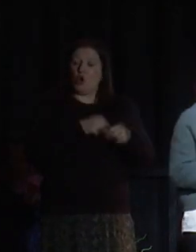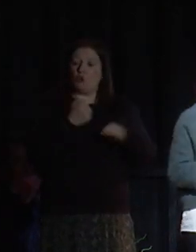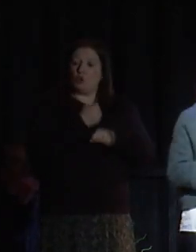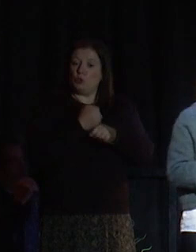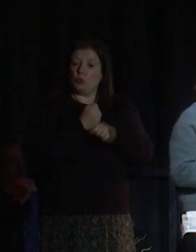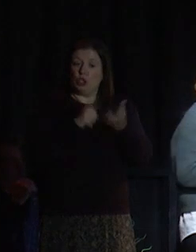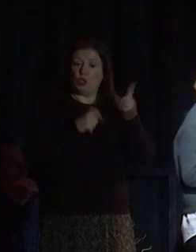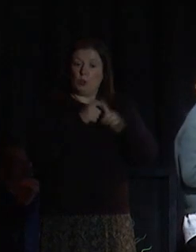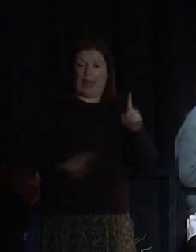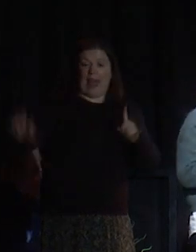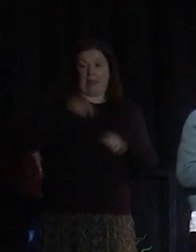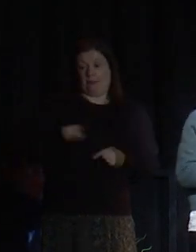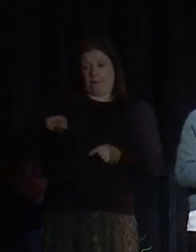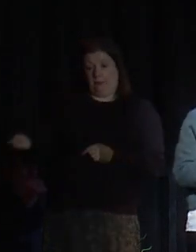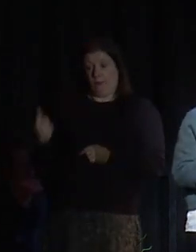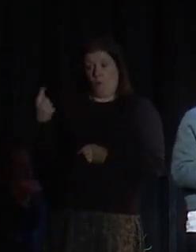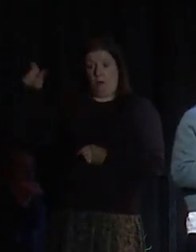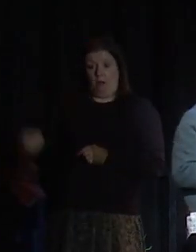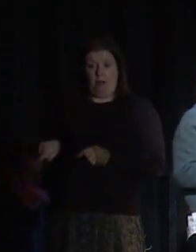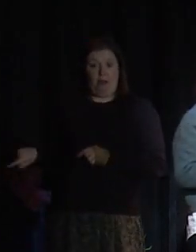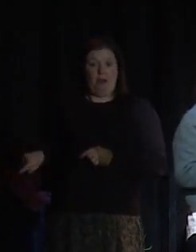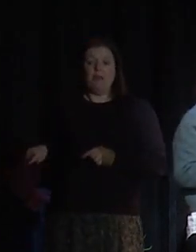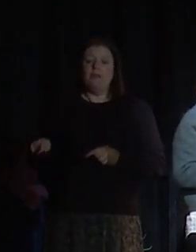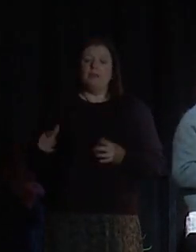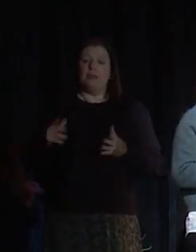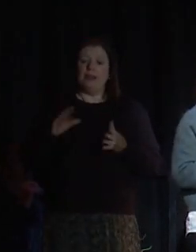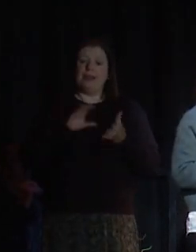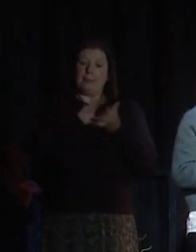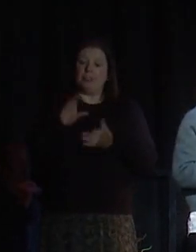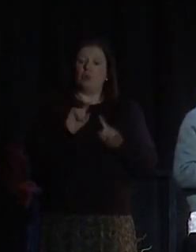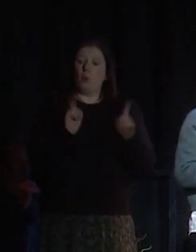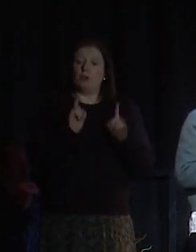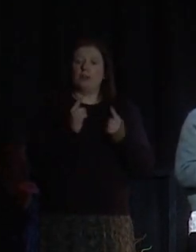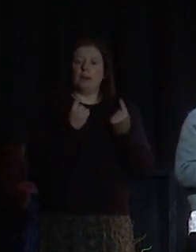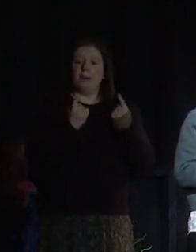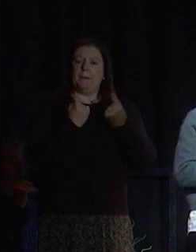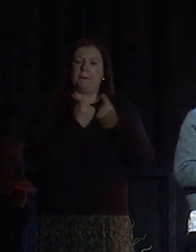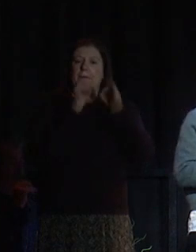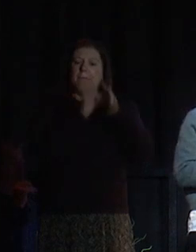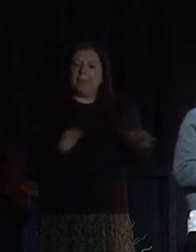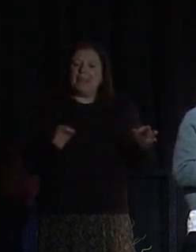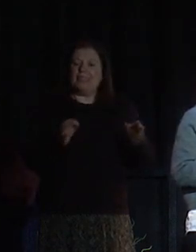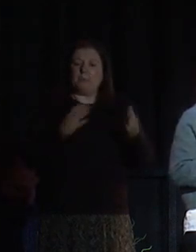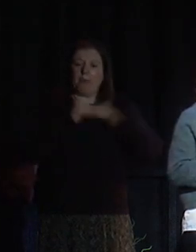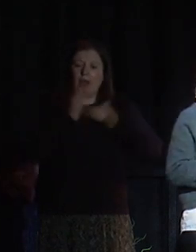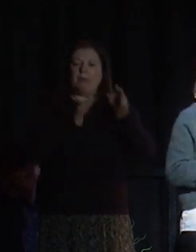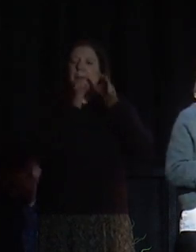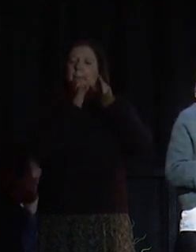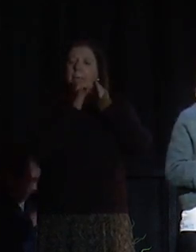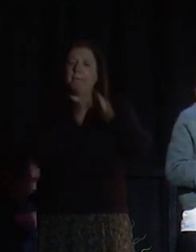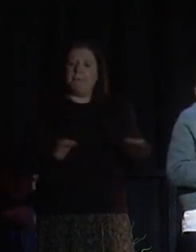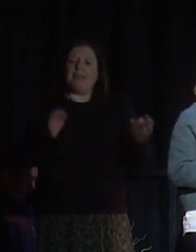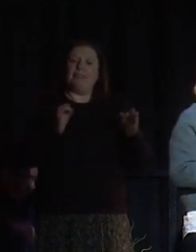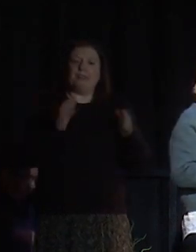UK... Alicia is one of them, to create a commission that focuses on peace building and peace heritage and what that means to